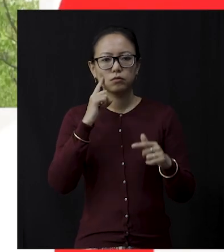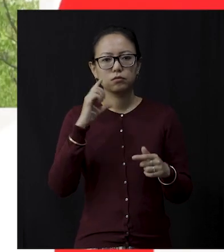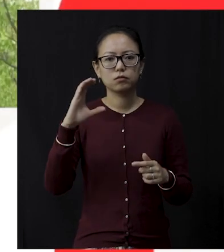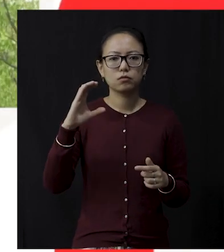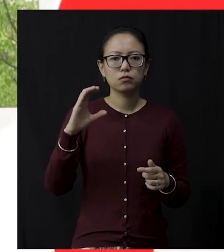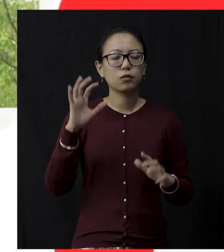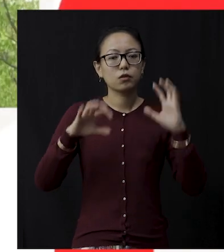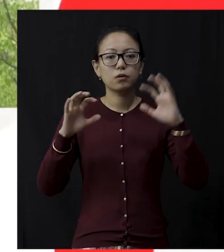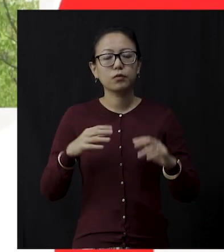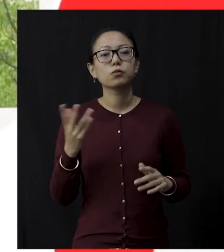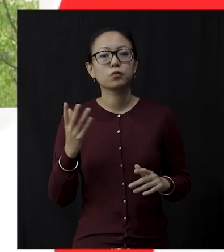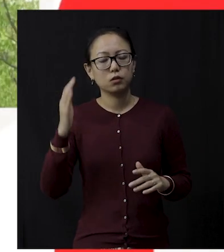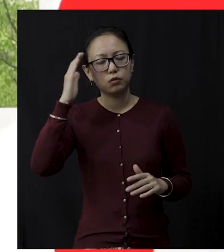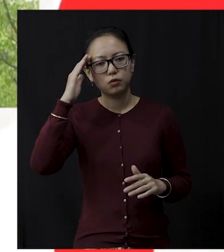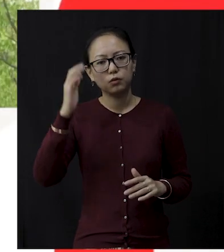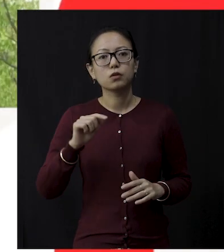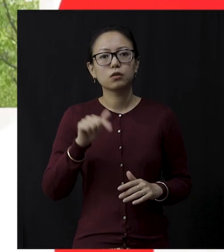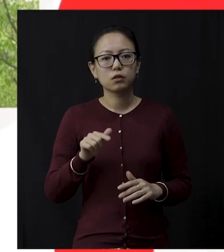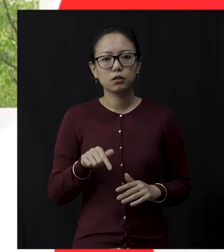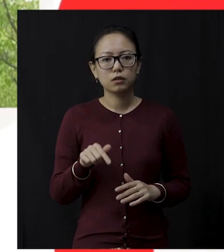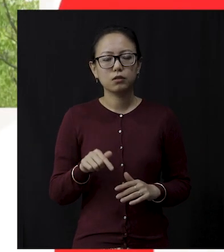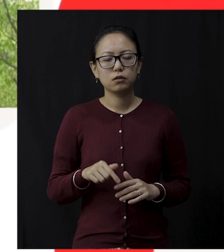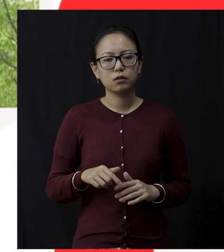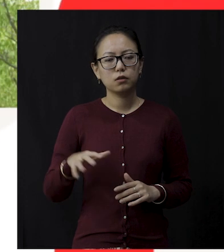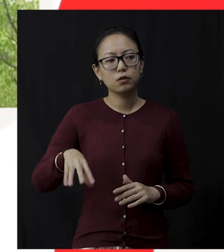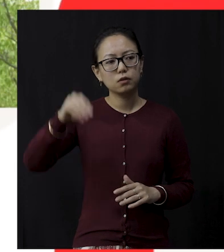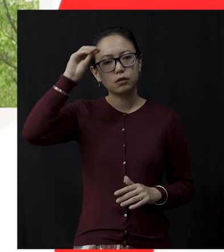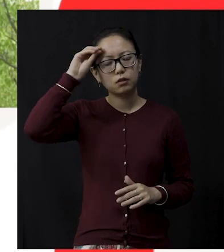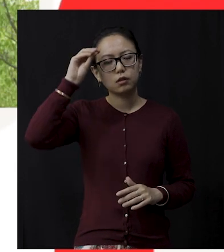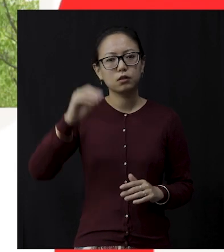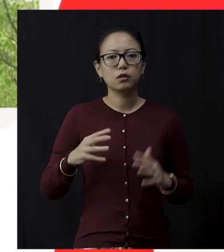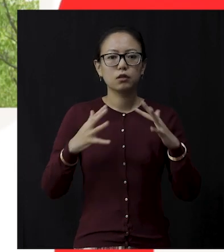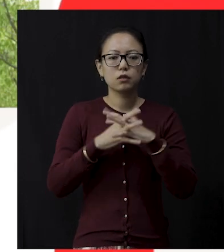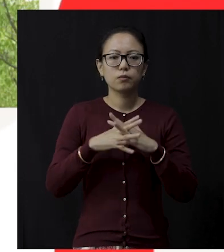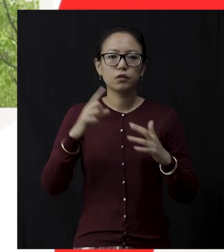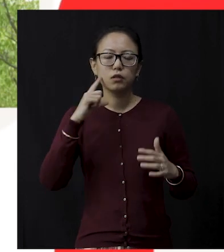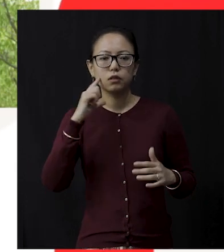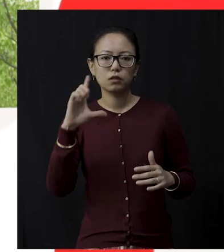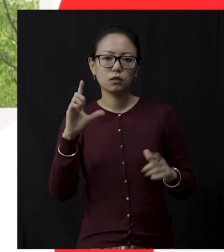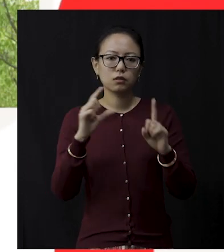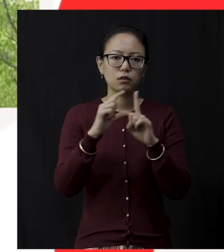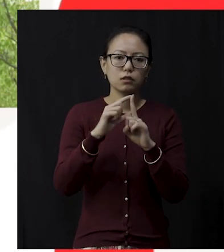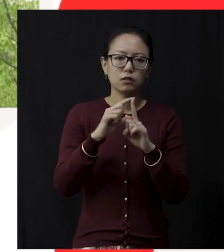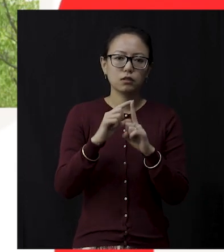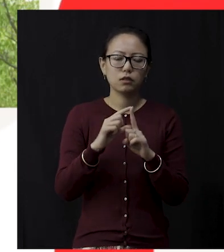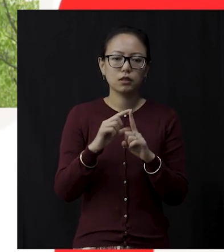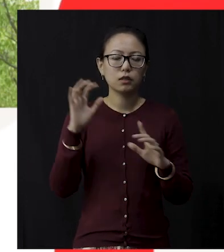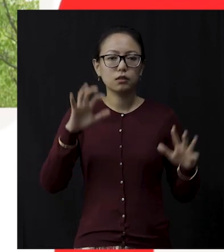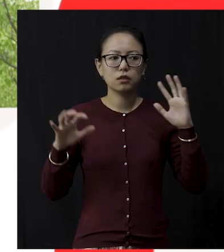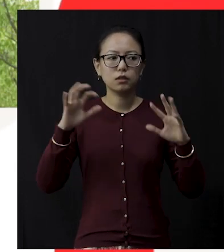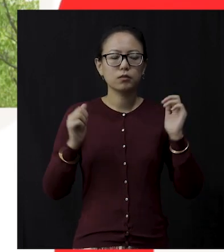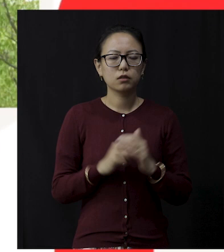So students, here we are going to discuss about the wild animal. The